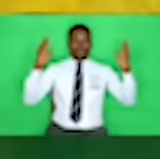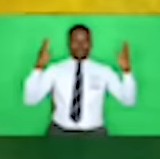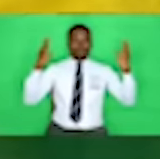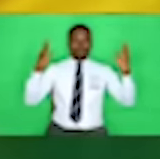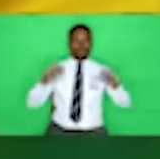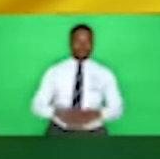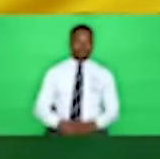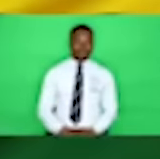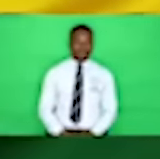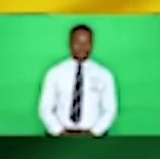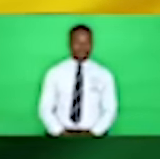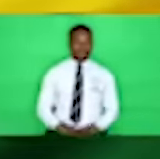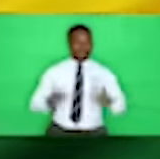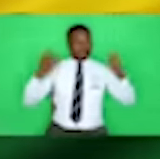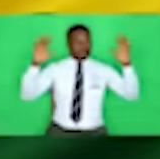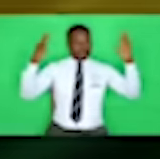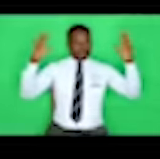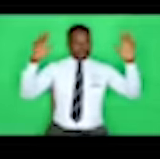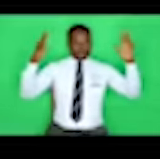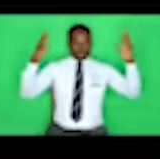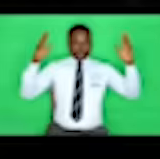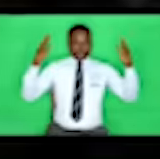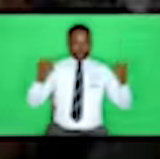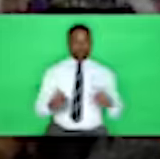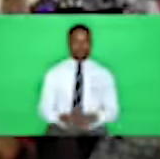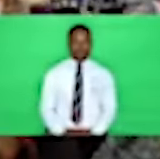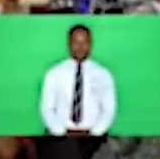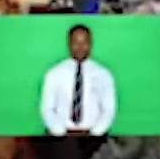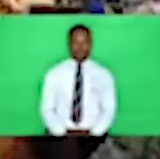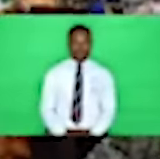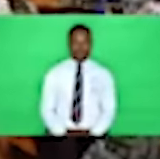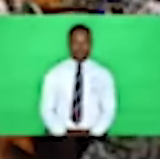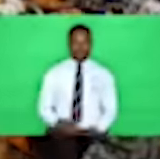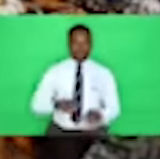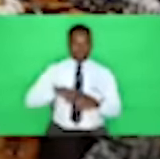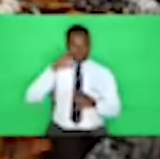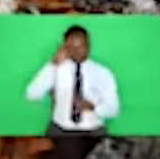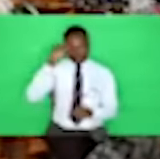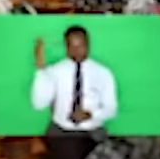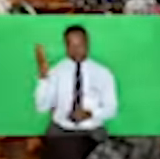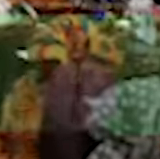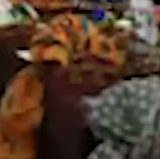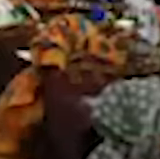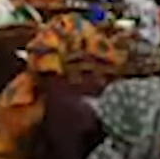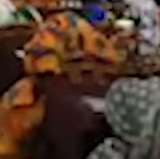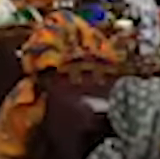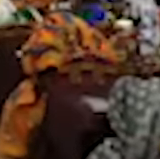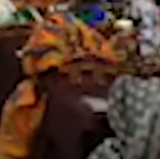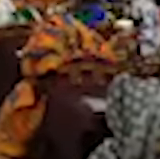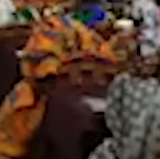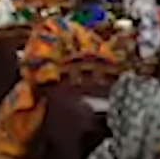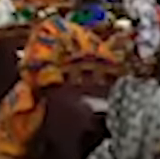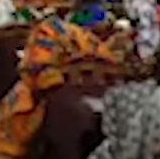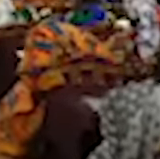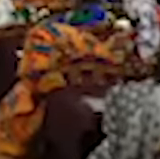Now, with a clap offering unto the Lord, shall we receive the ministry of the chairman of our church, Apostle Eric Nyamekye. Let's clap